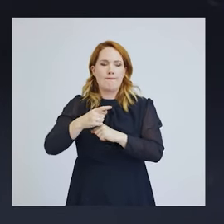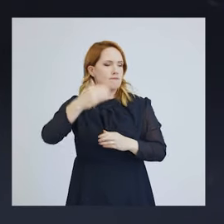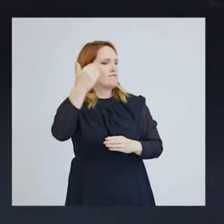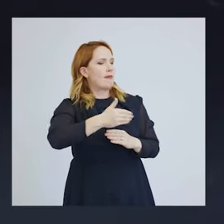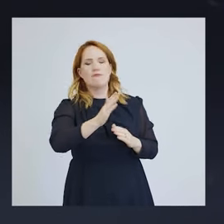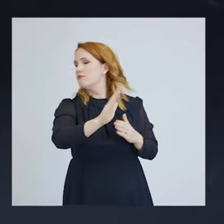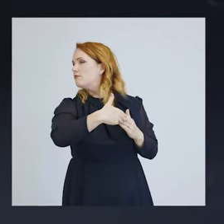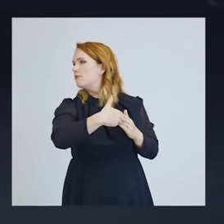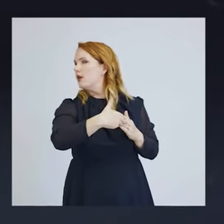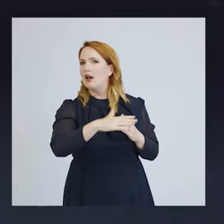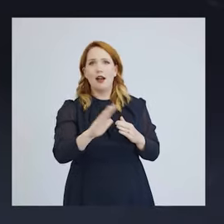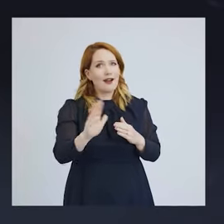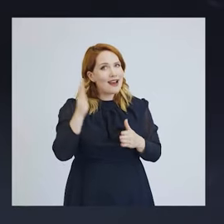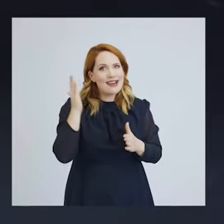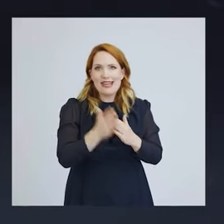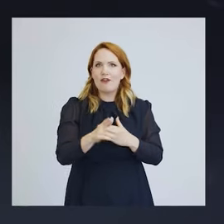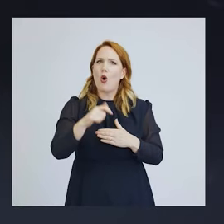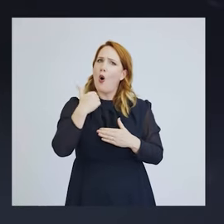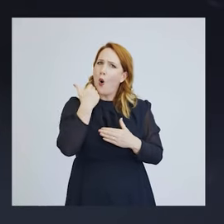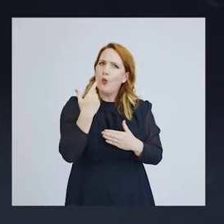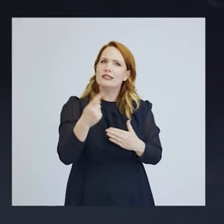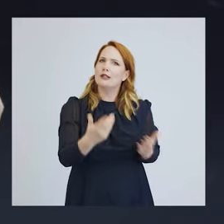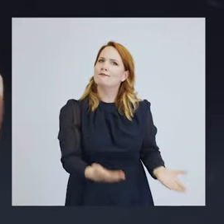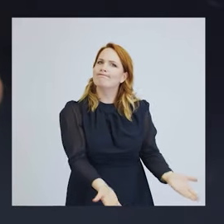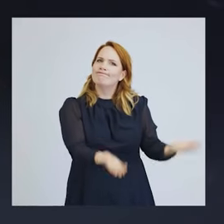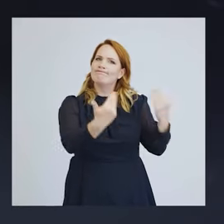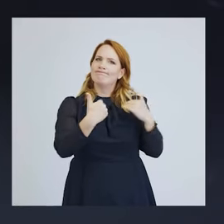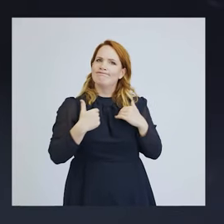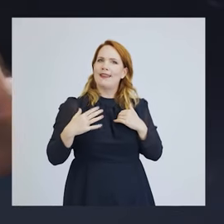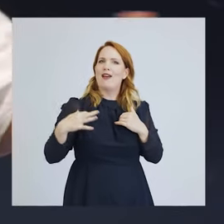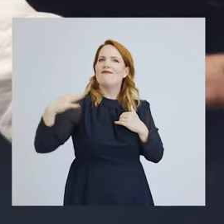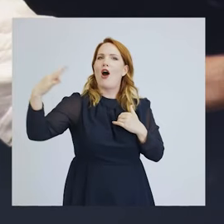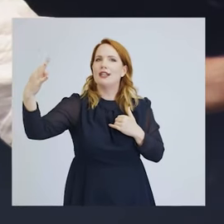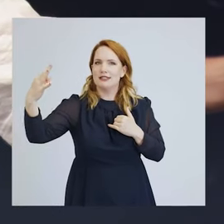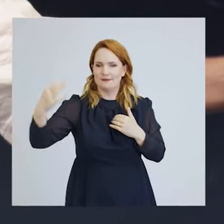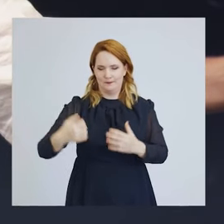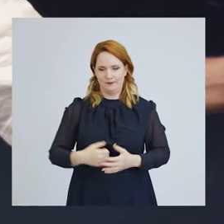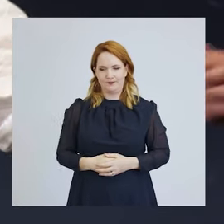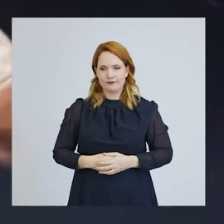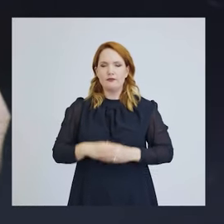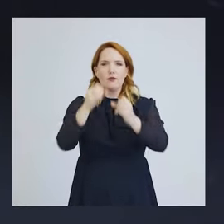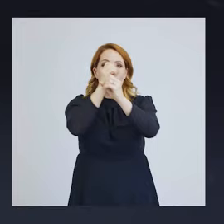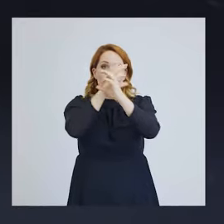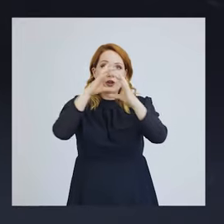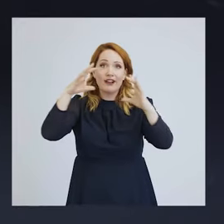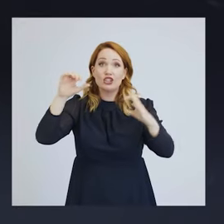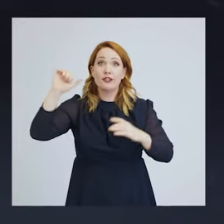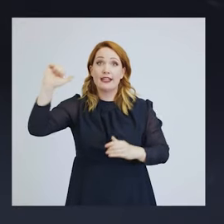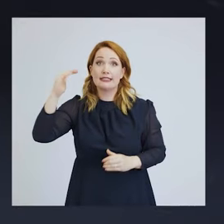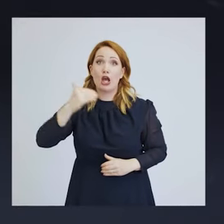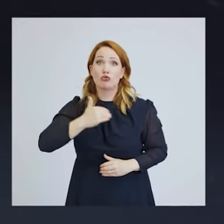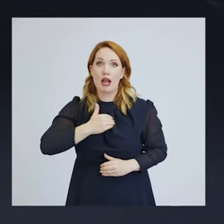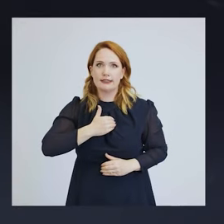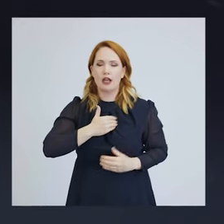the door. It's saying that in the midst of everything in life, he is always inviting us with open arms. But a revelation of